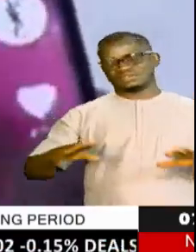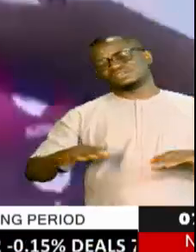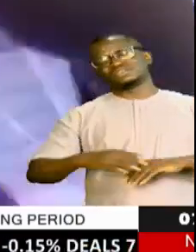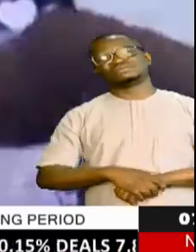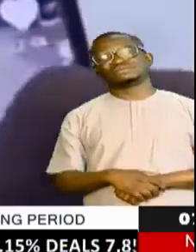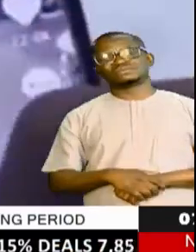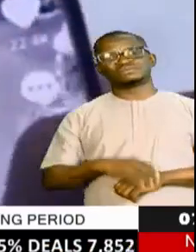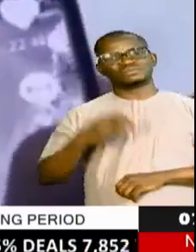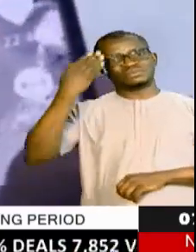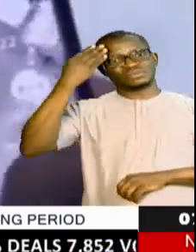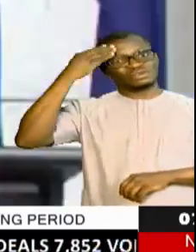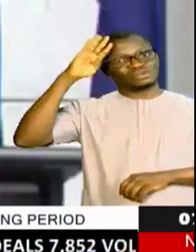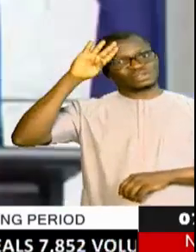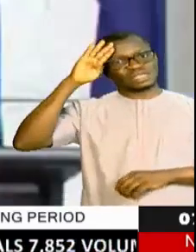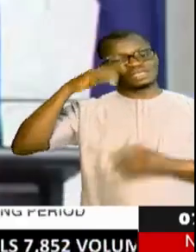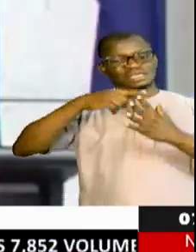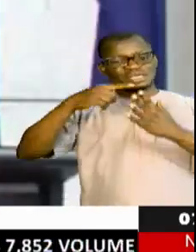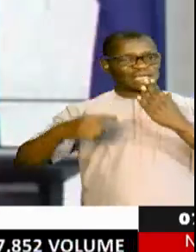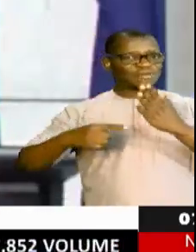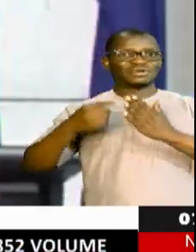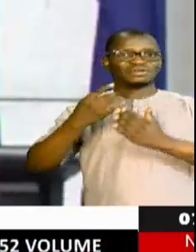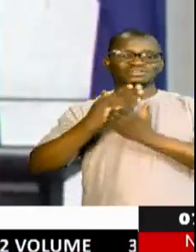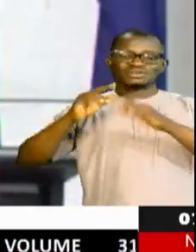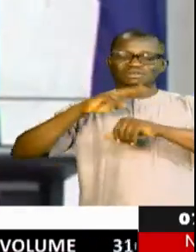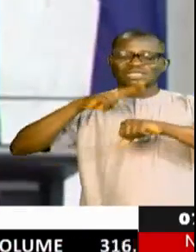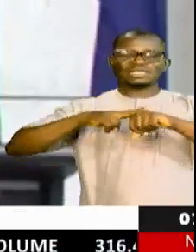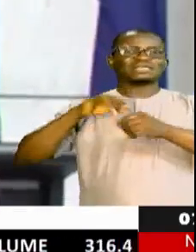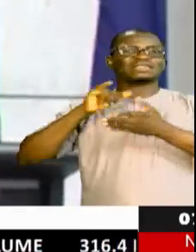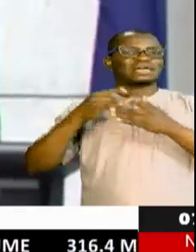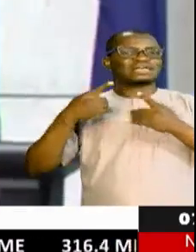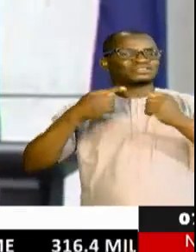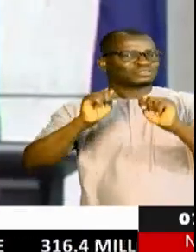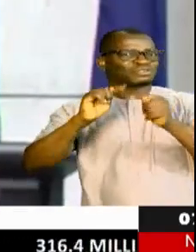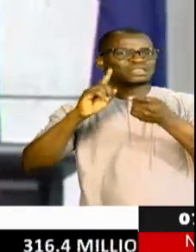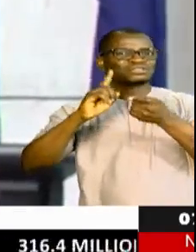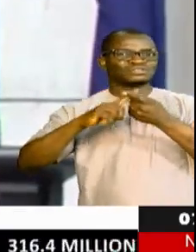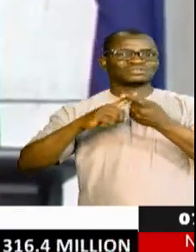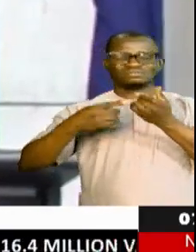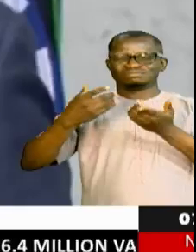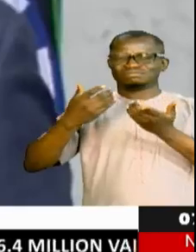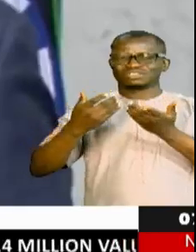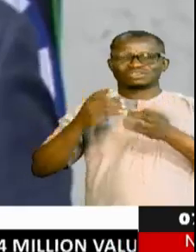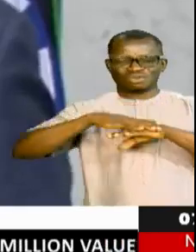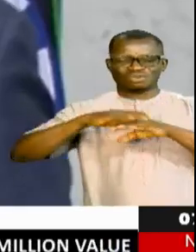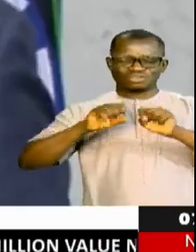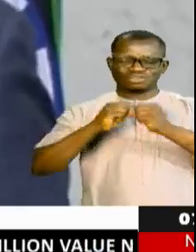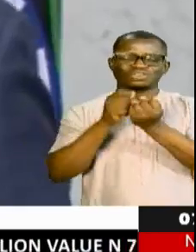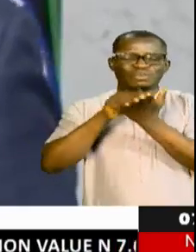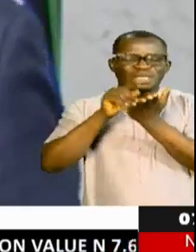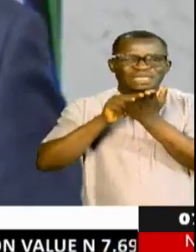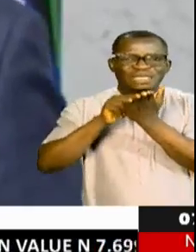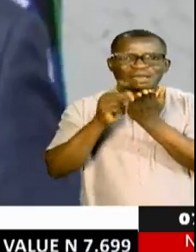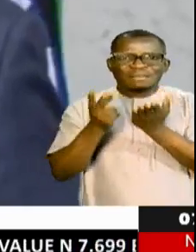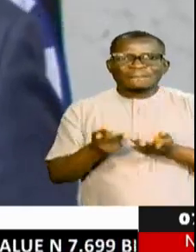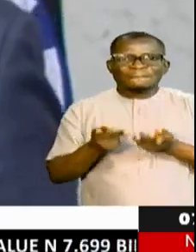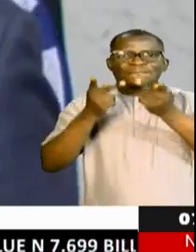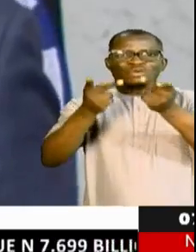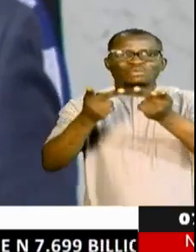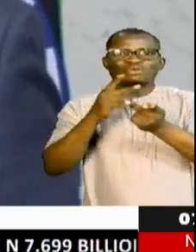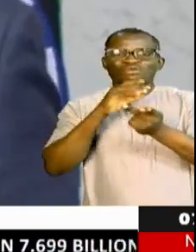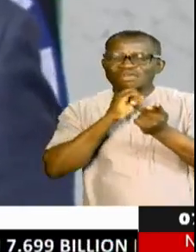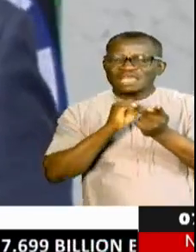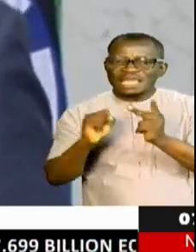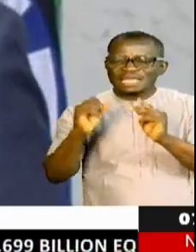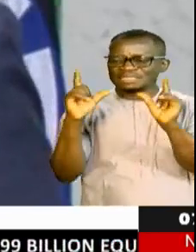Australia is among the vanguard of nations trying to clean up social media, and the proposed age limit would be among the